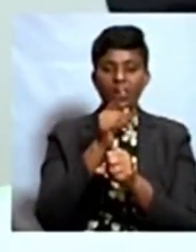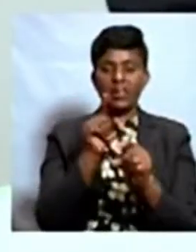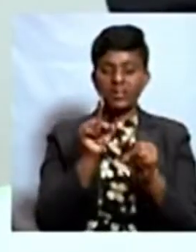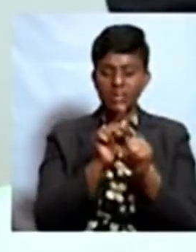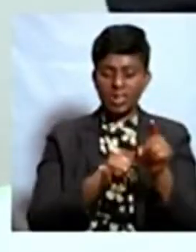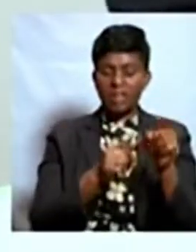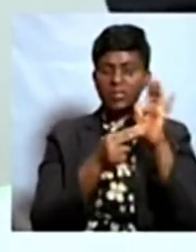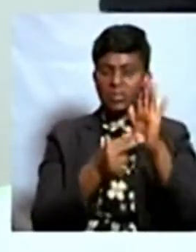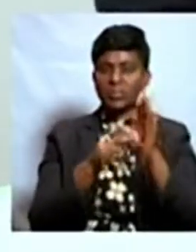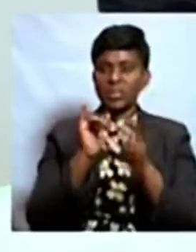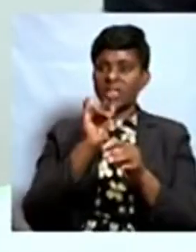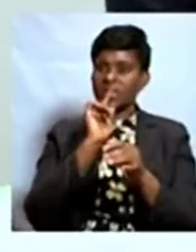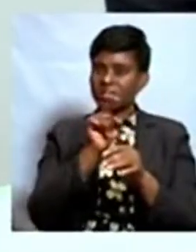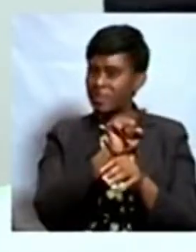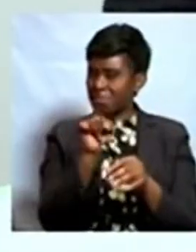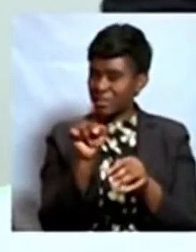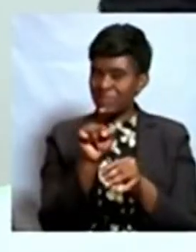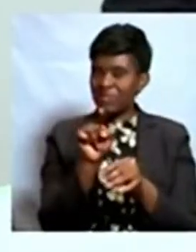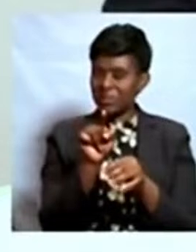indicating that the